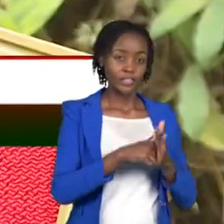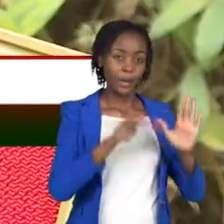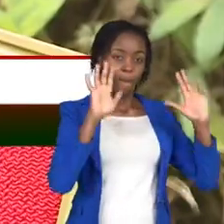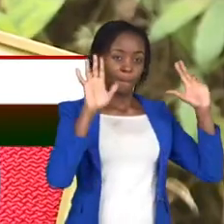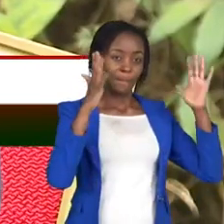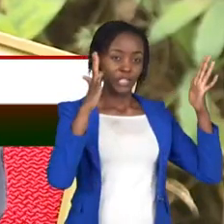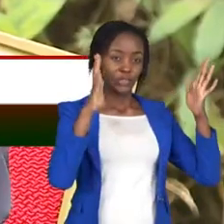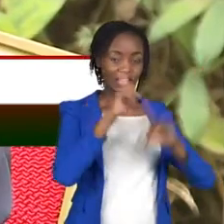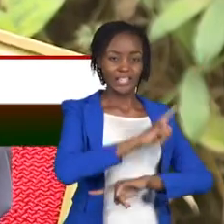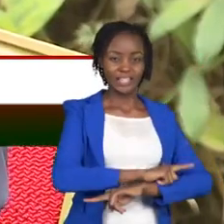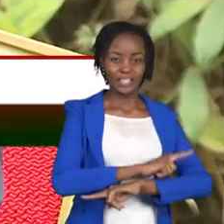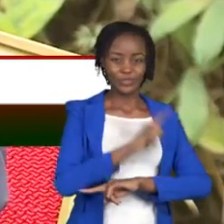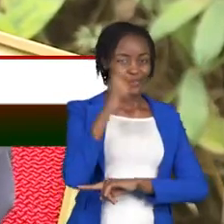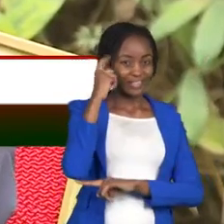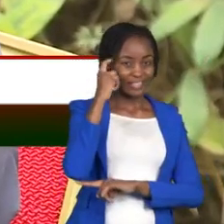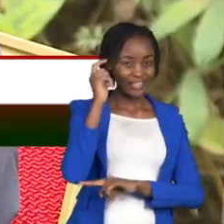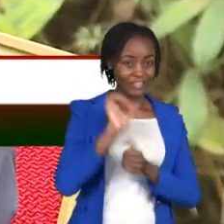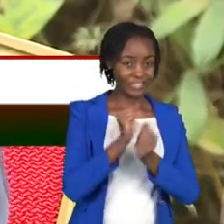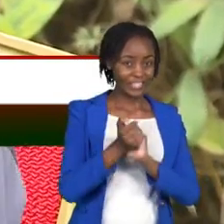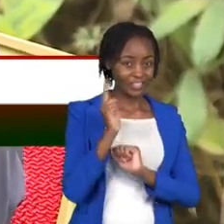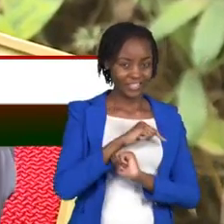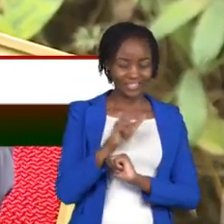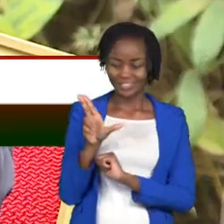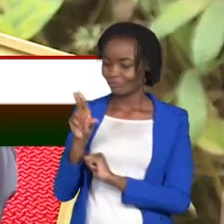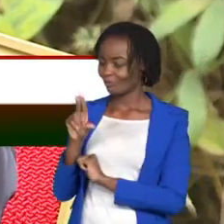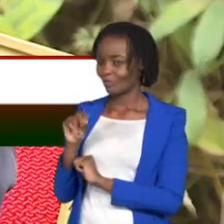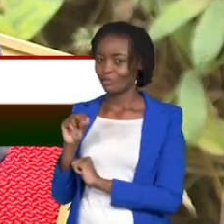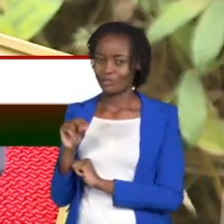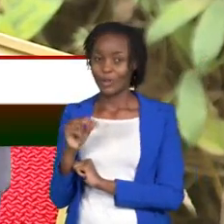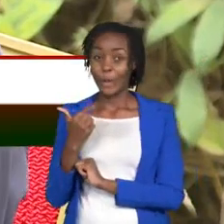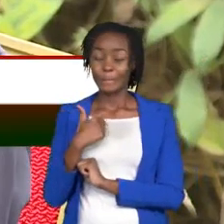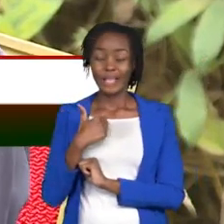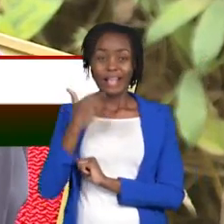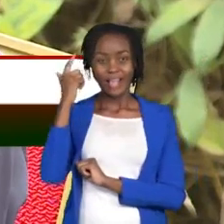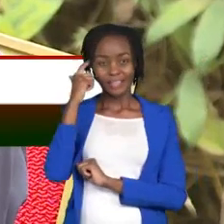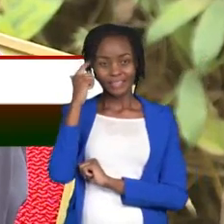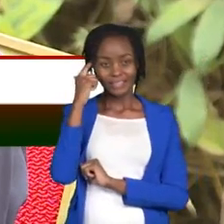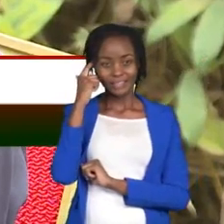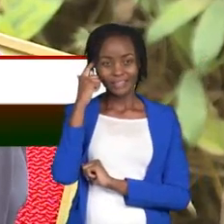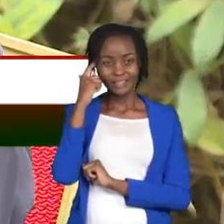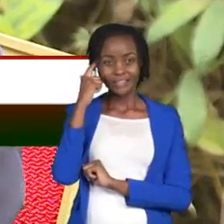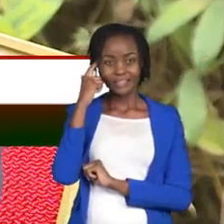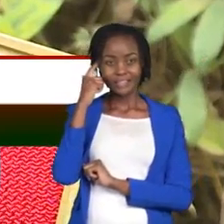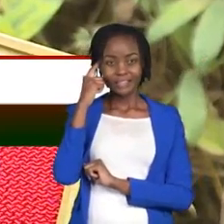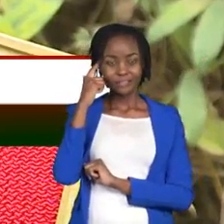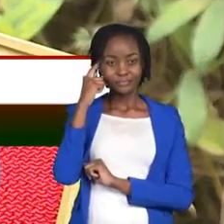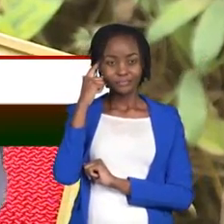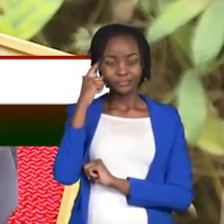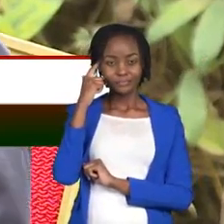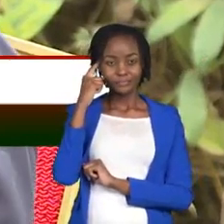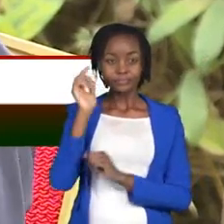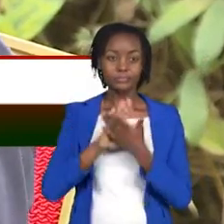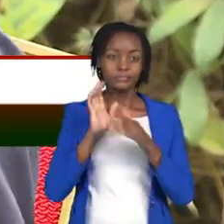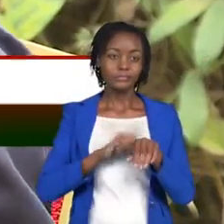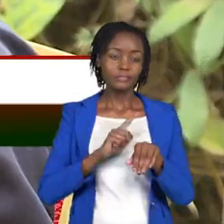not. My reasoning would be that the whole concept has to be on, because we often say that